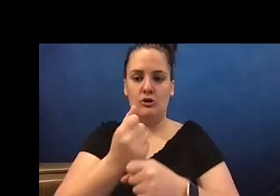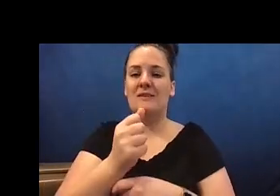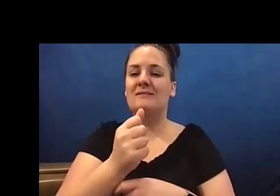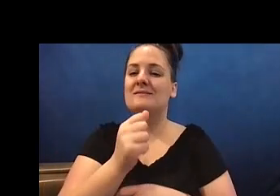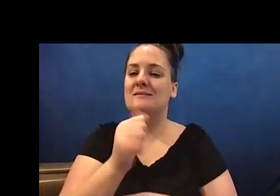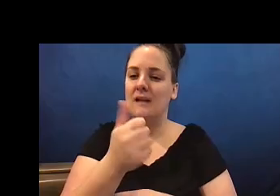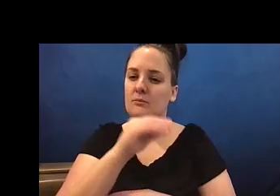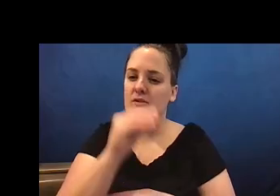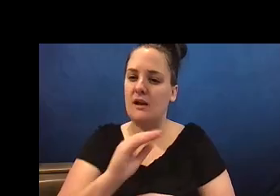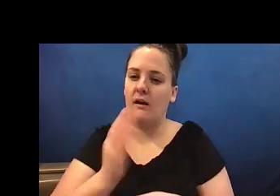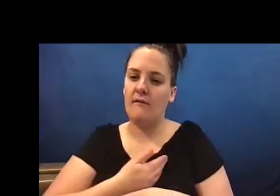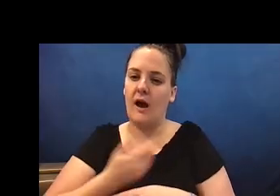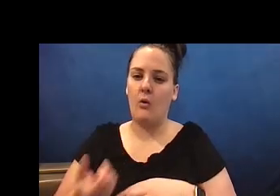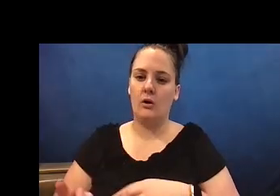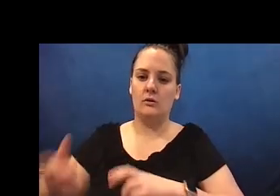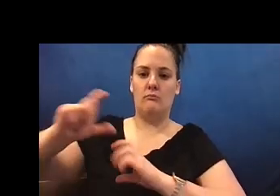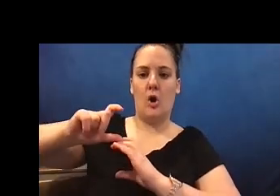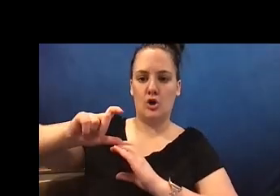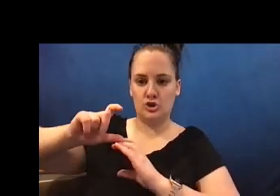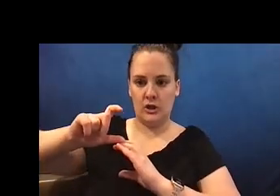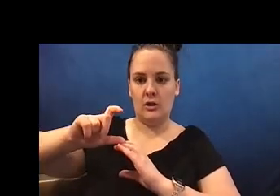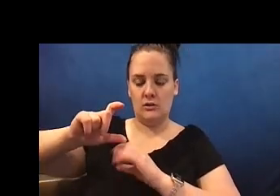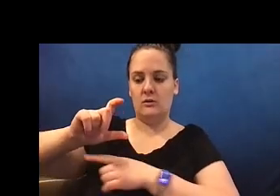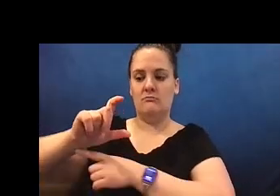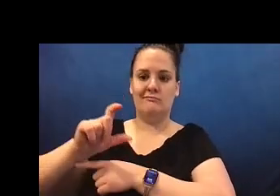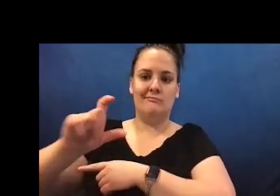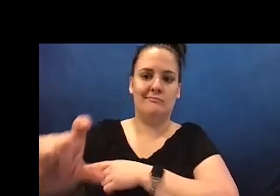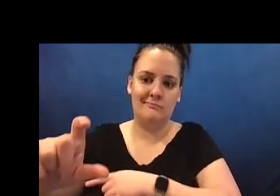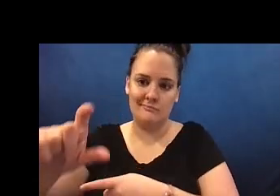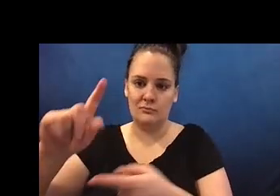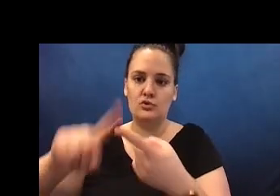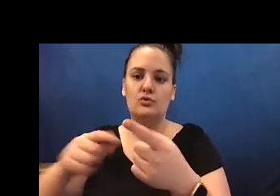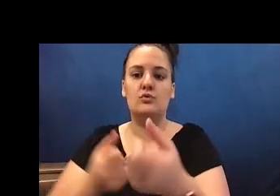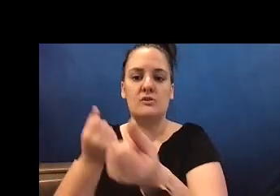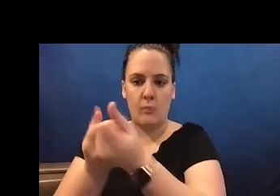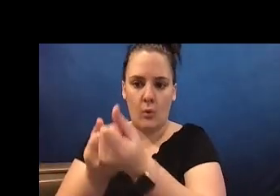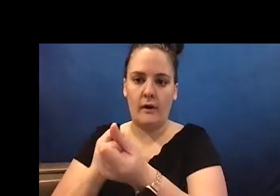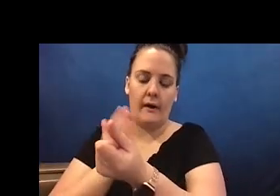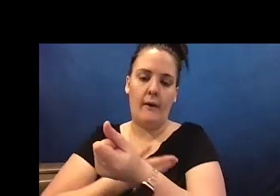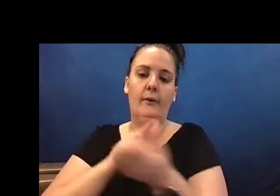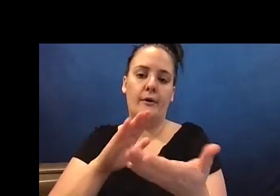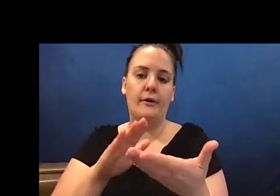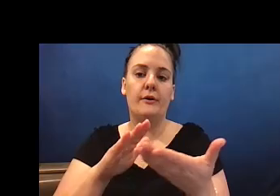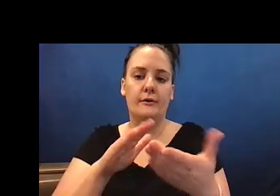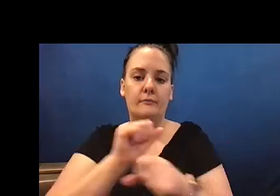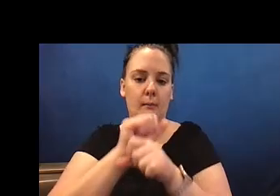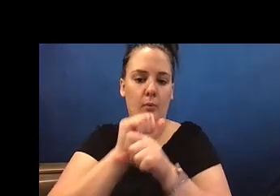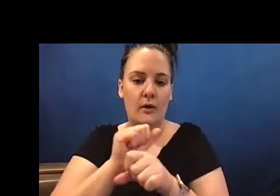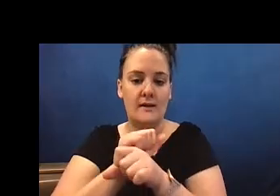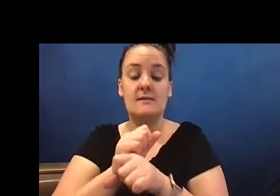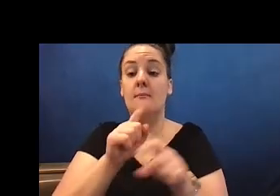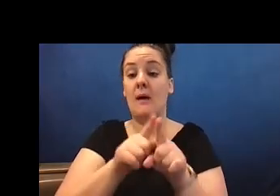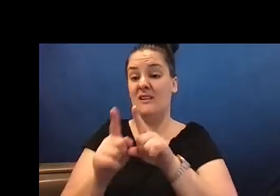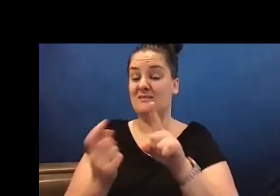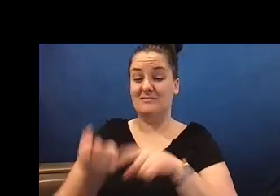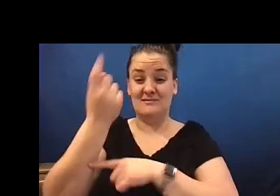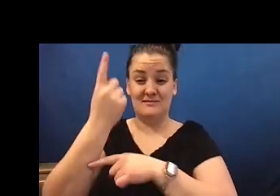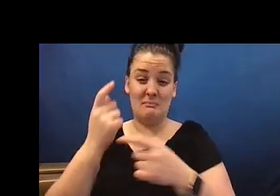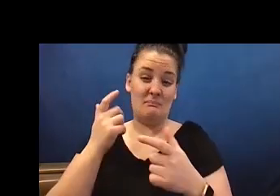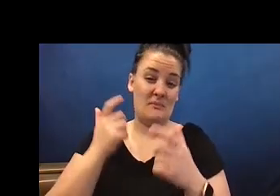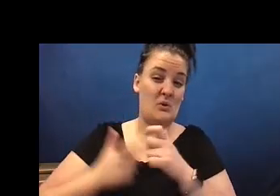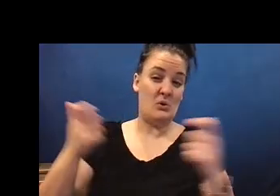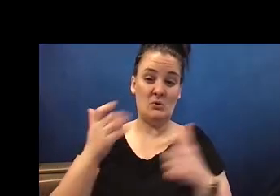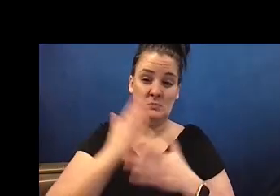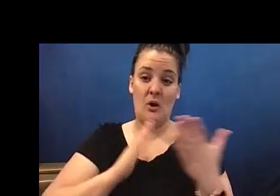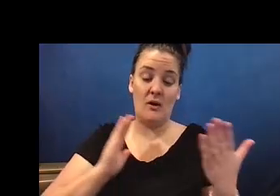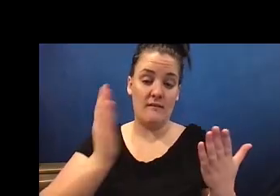to nonprofits in our community supporting our healthcare initiatives. But a huge part of our foundation went towards our employees and